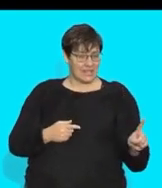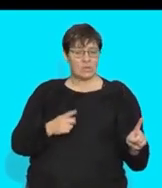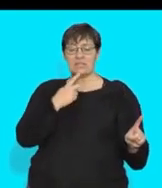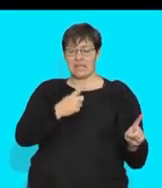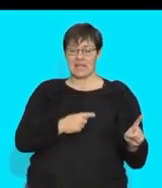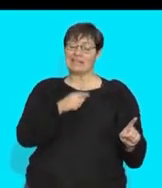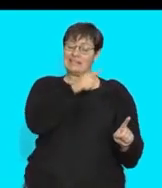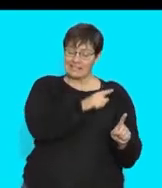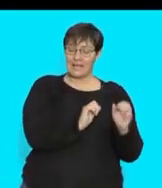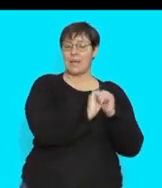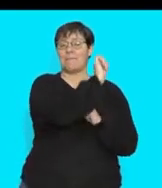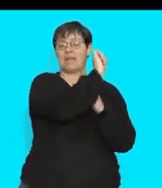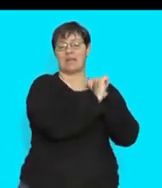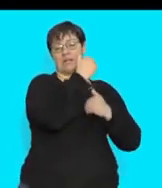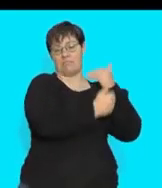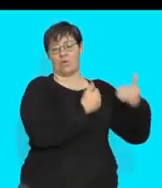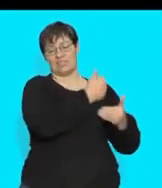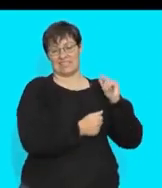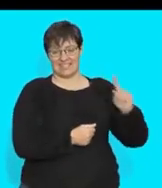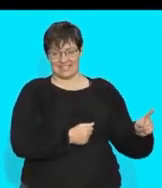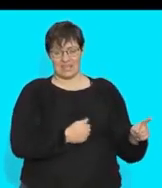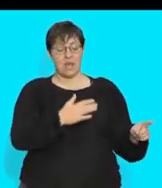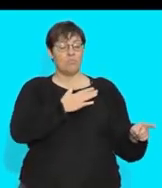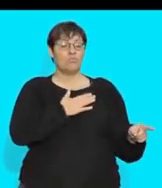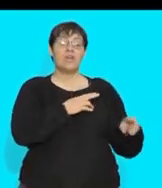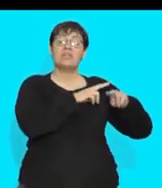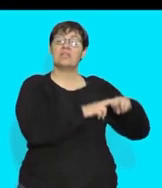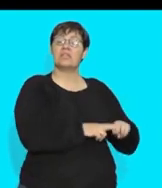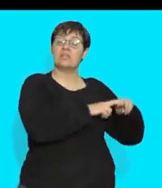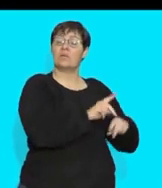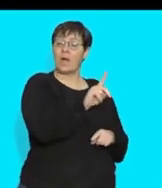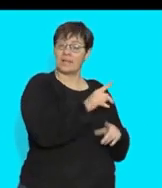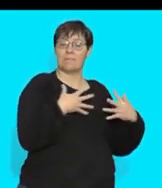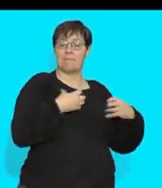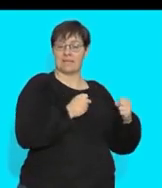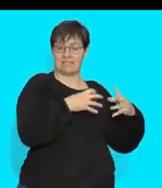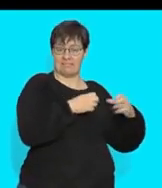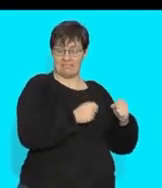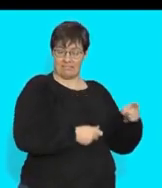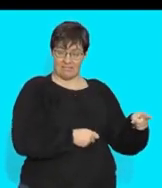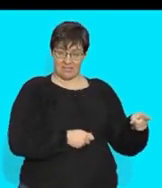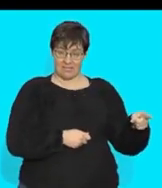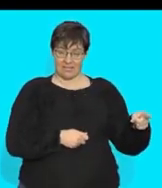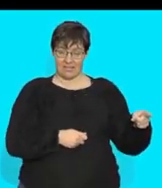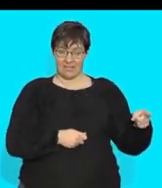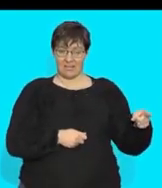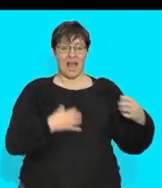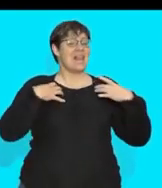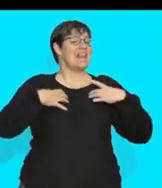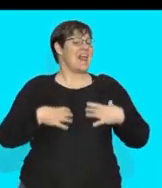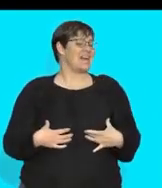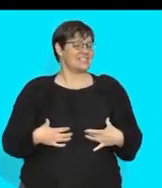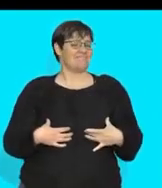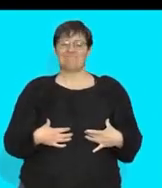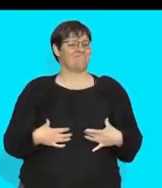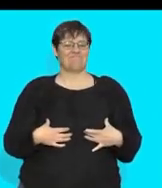process, breathing relies on muscles. So lungs do not, the actual lungs, the alveoli, they don't